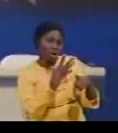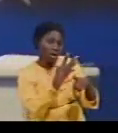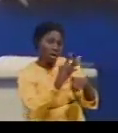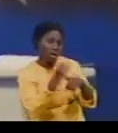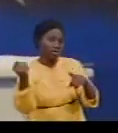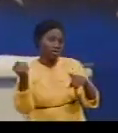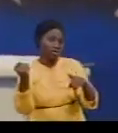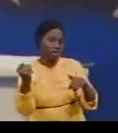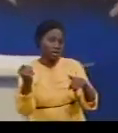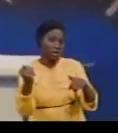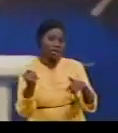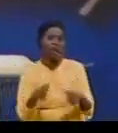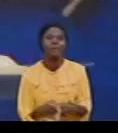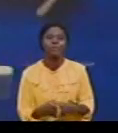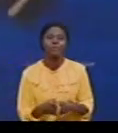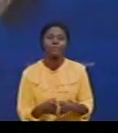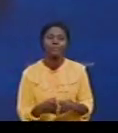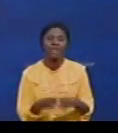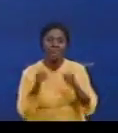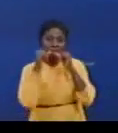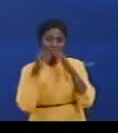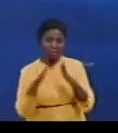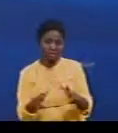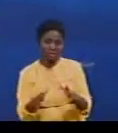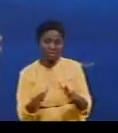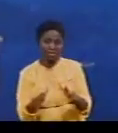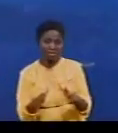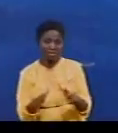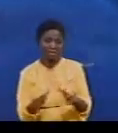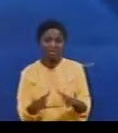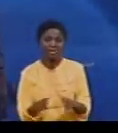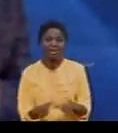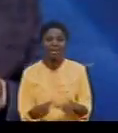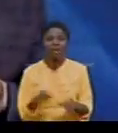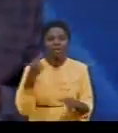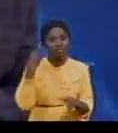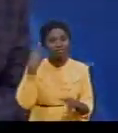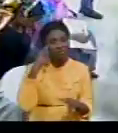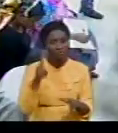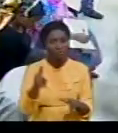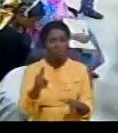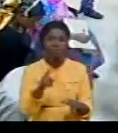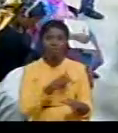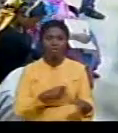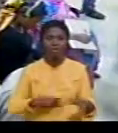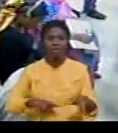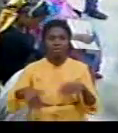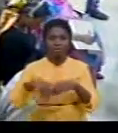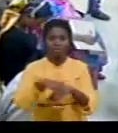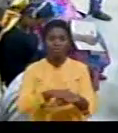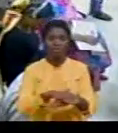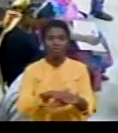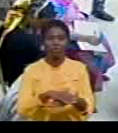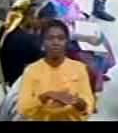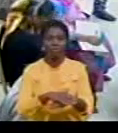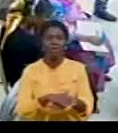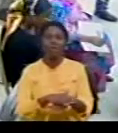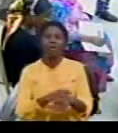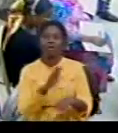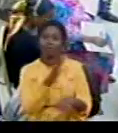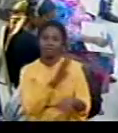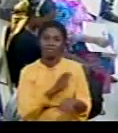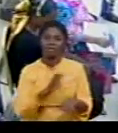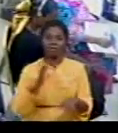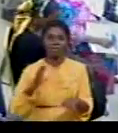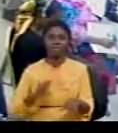kingdom citizens. Extraordinary. What's going to happen to you tonight? Extraordinary. What's going